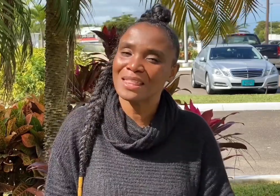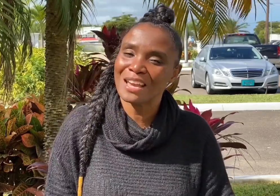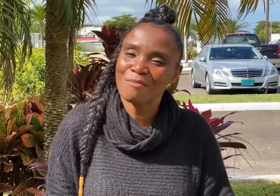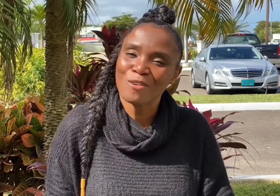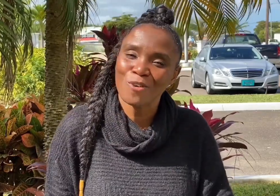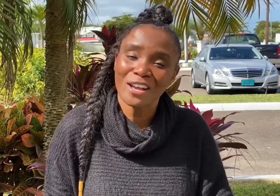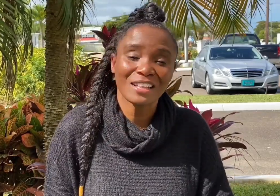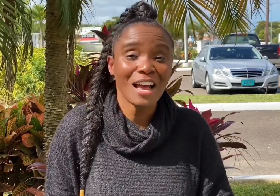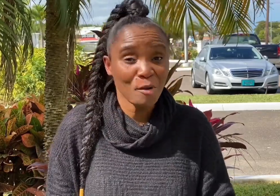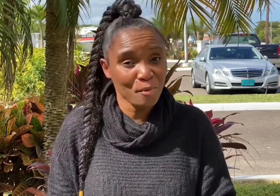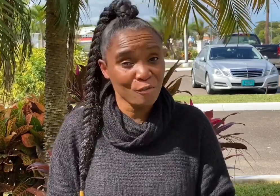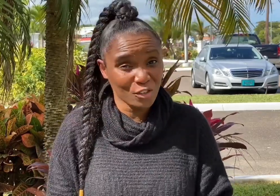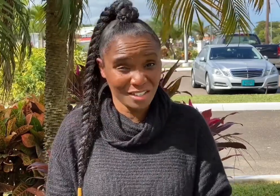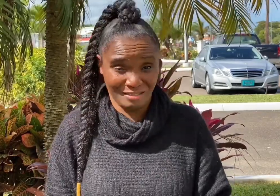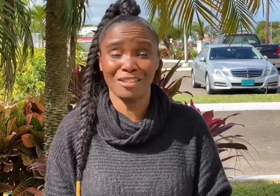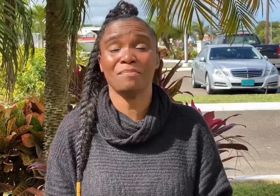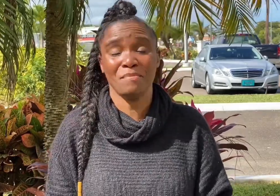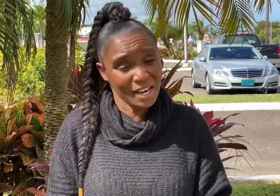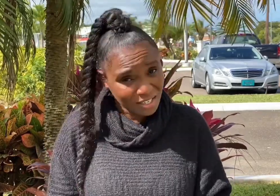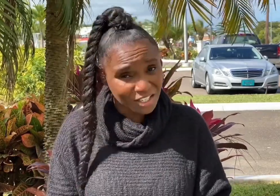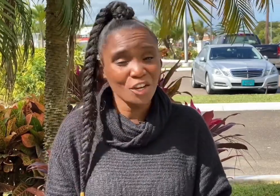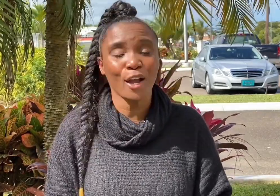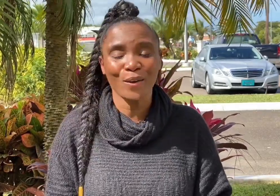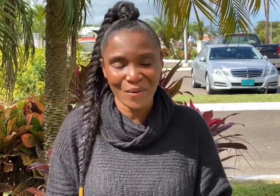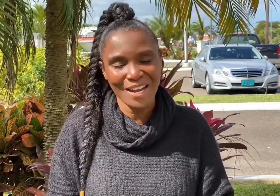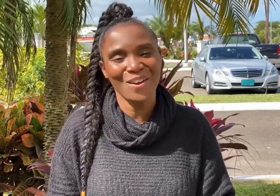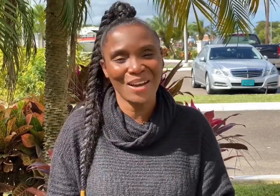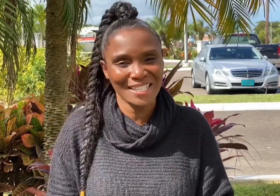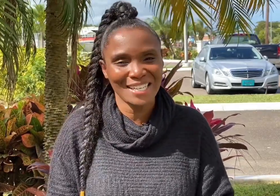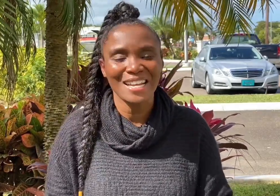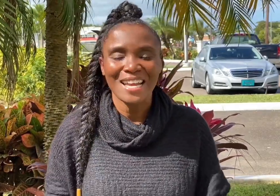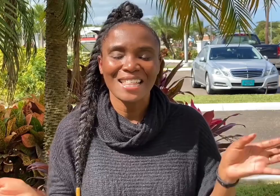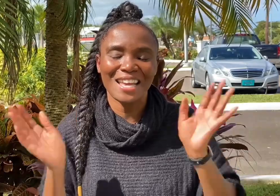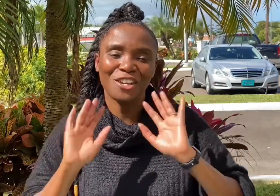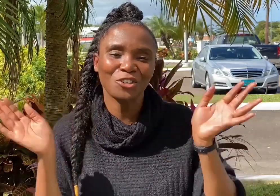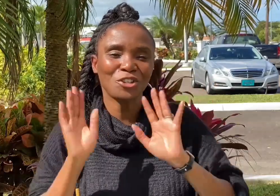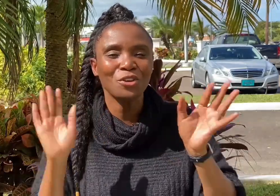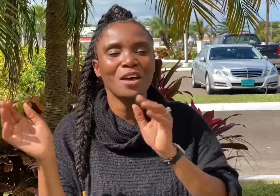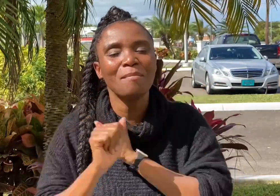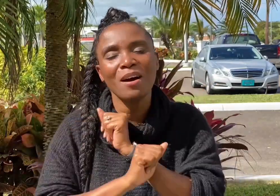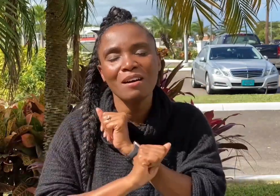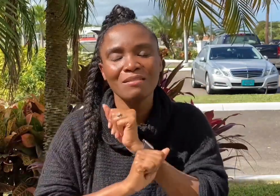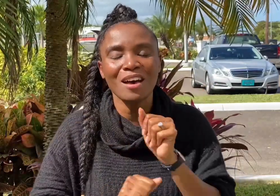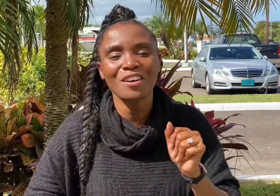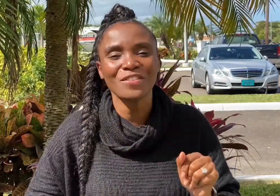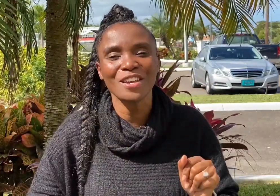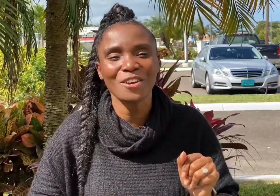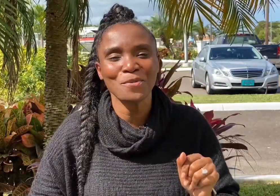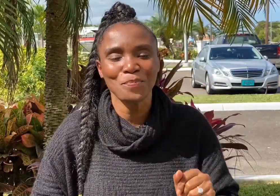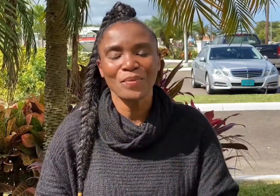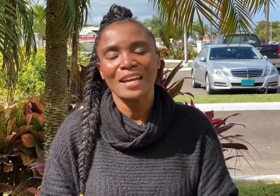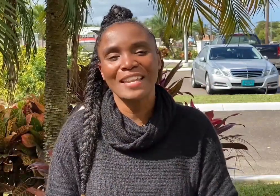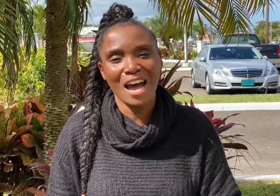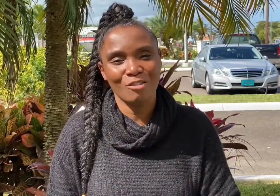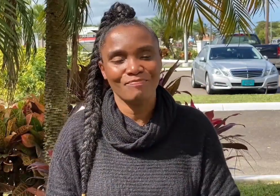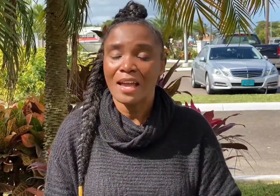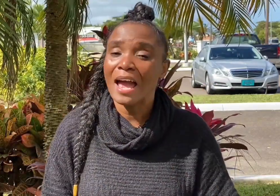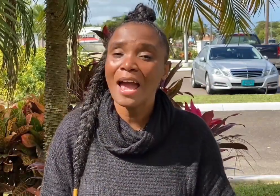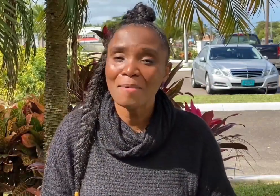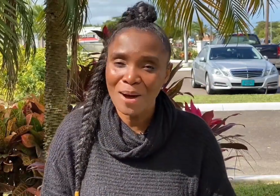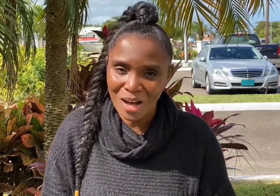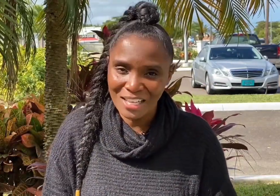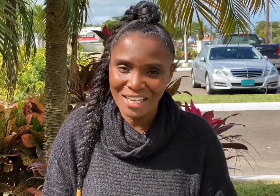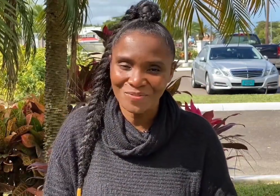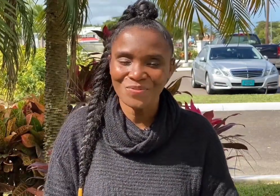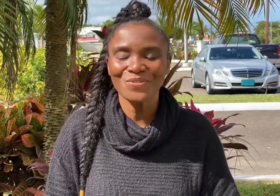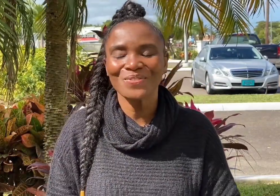And I want to thank my royal helper for submitting such a great question. Thank you to the both of you. Now,